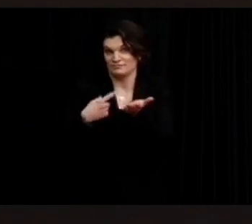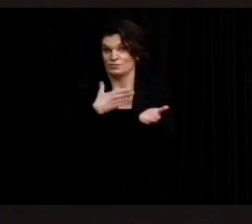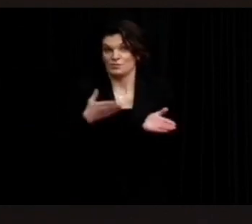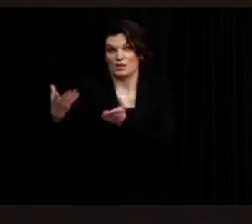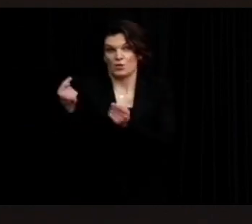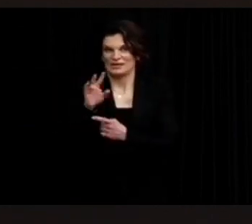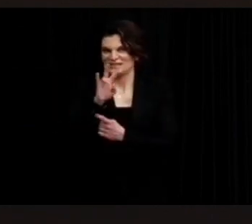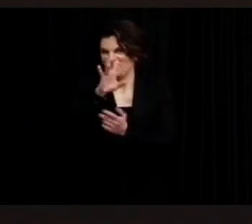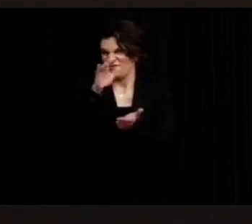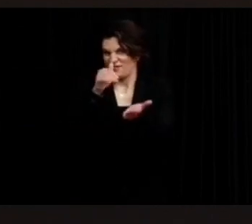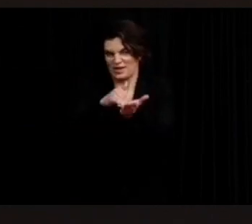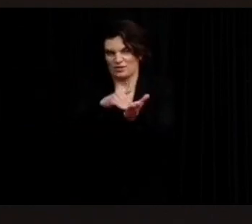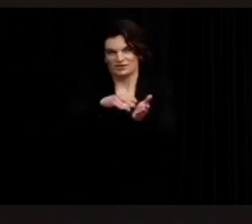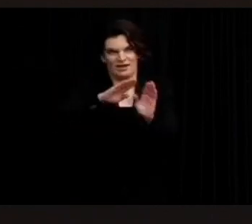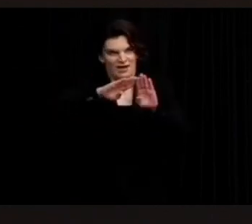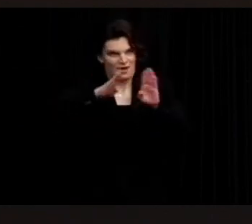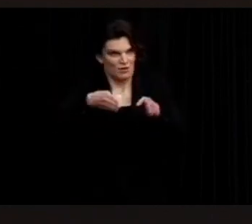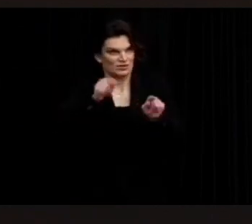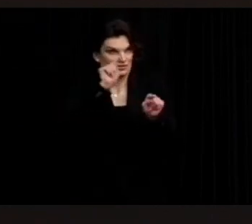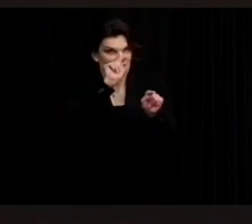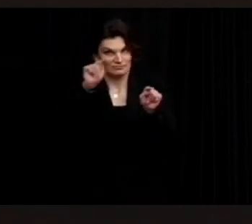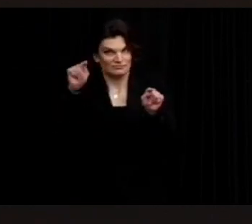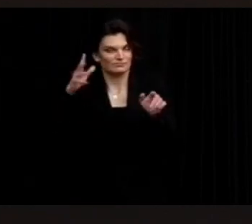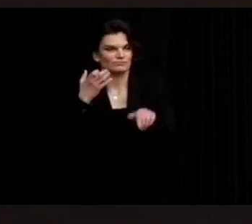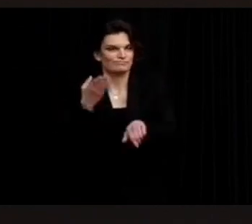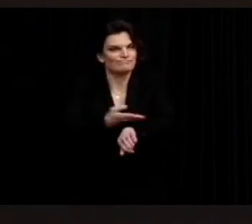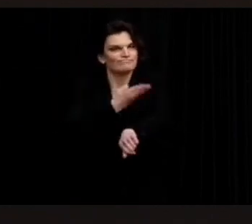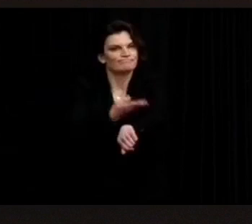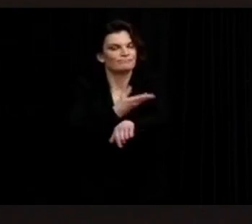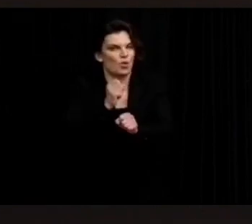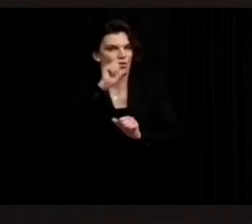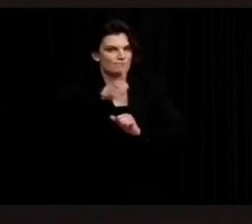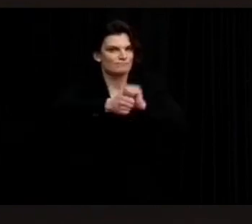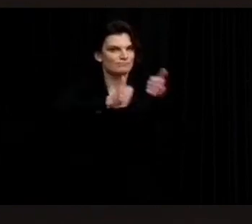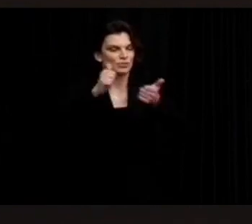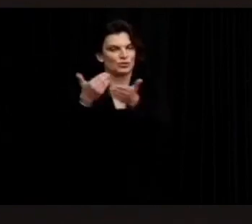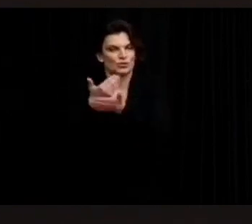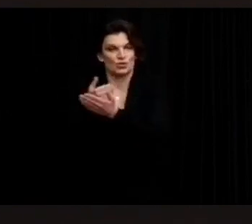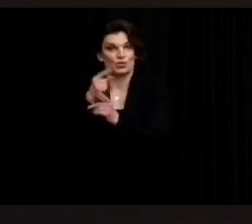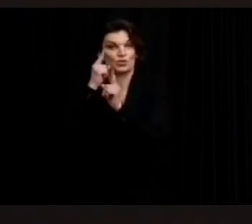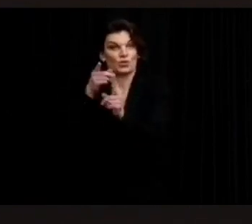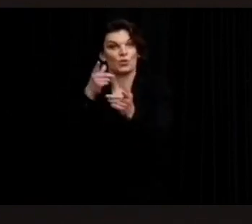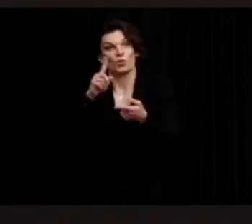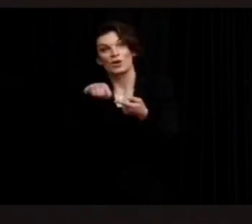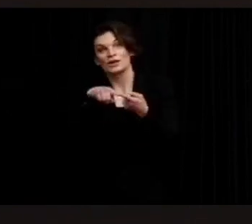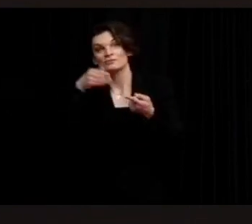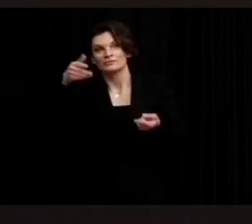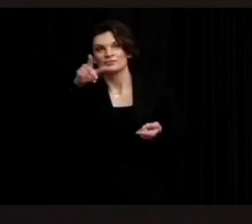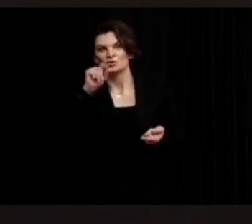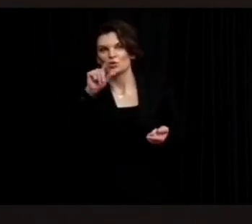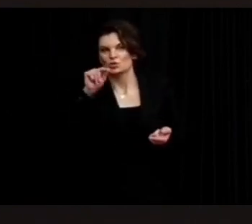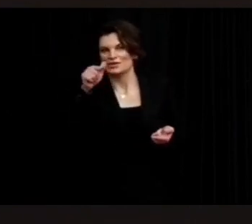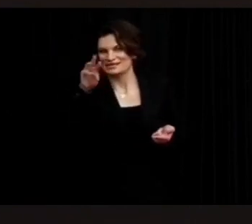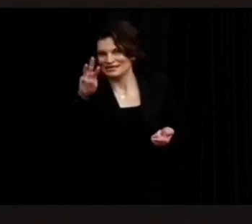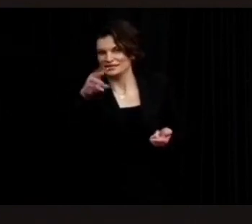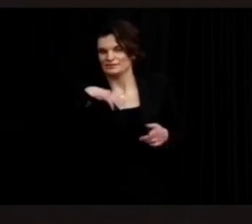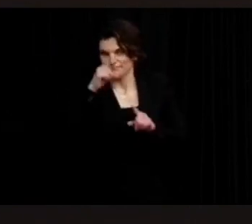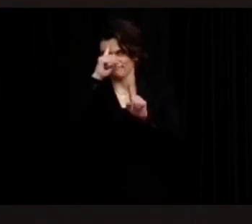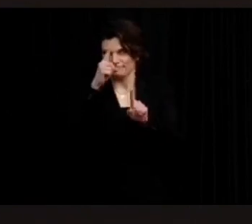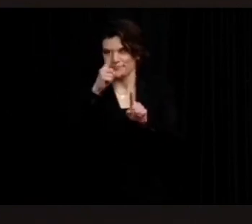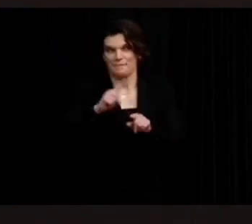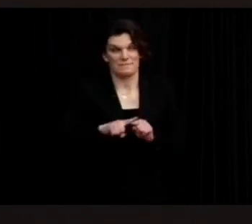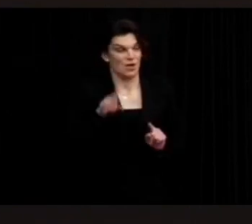5 years. Our goal was to do it by September of 2026. But because of our hustle, we're going to reach that